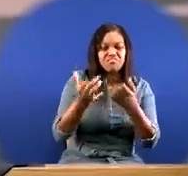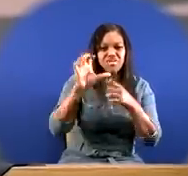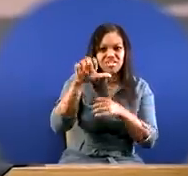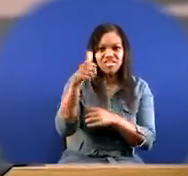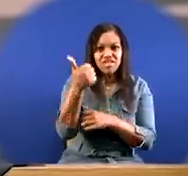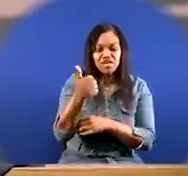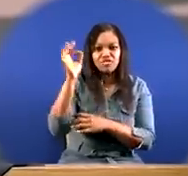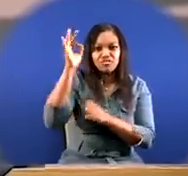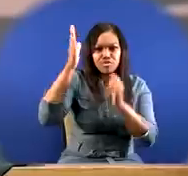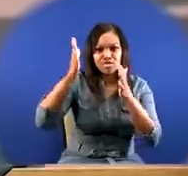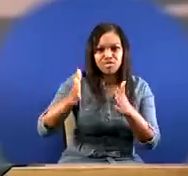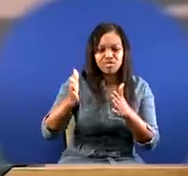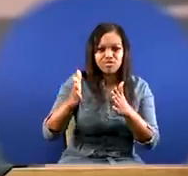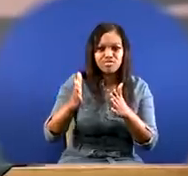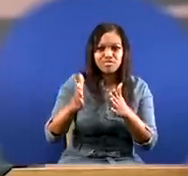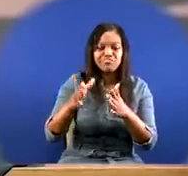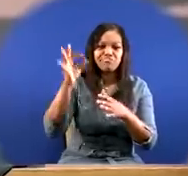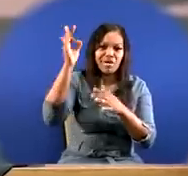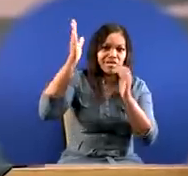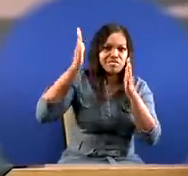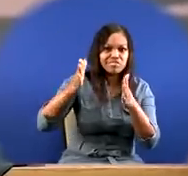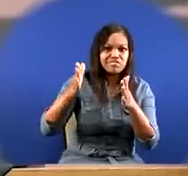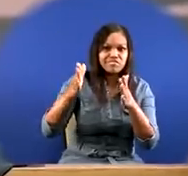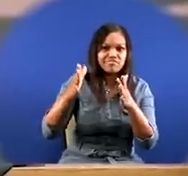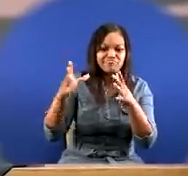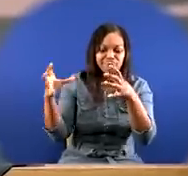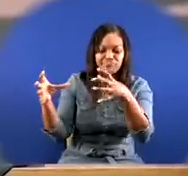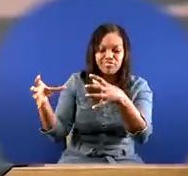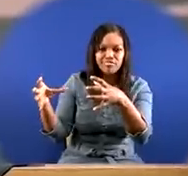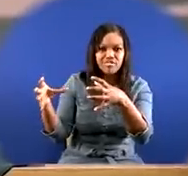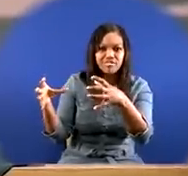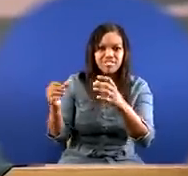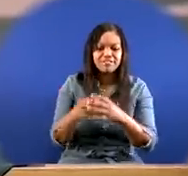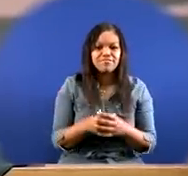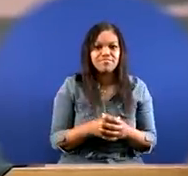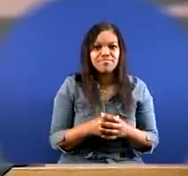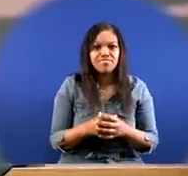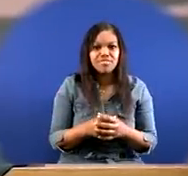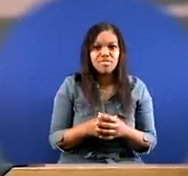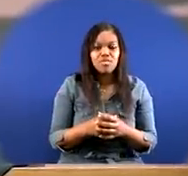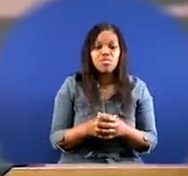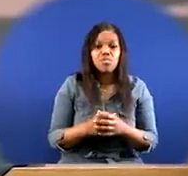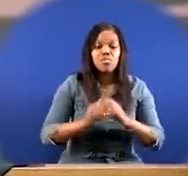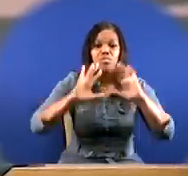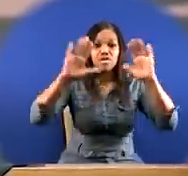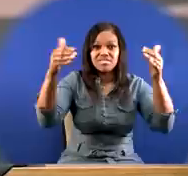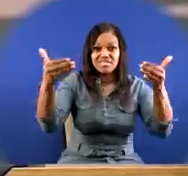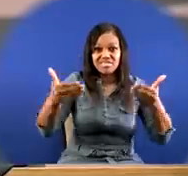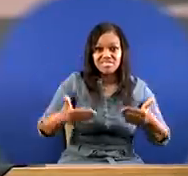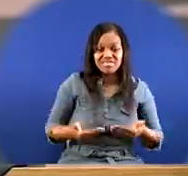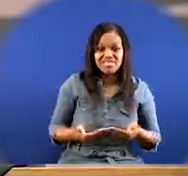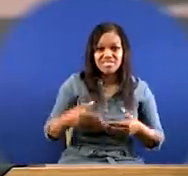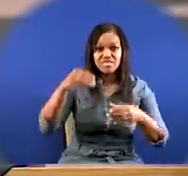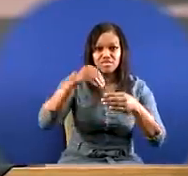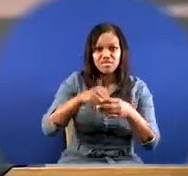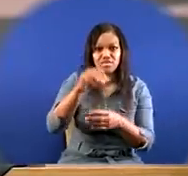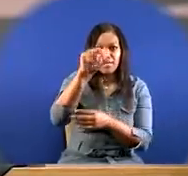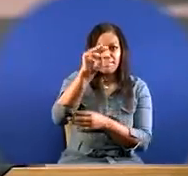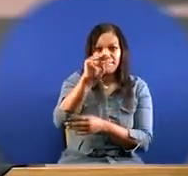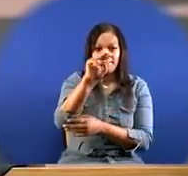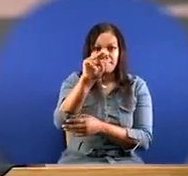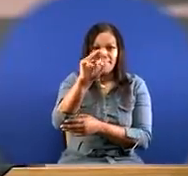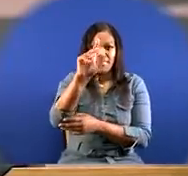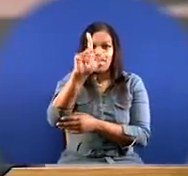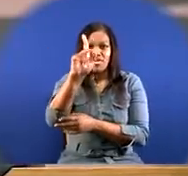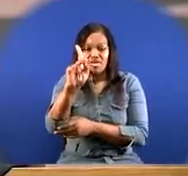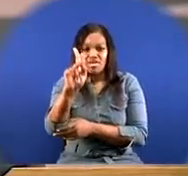other preachers and pastors were inducted into the Martin Luther King